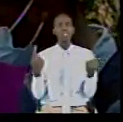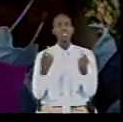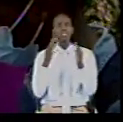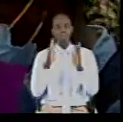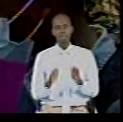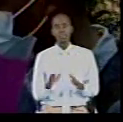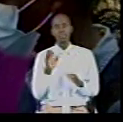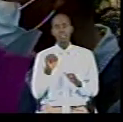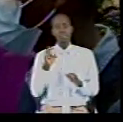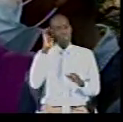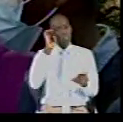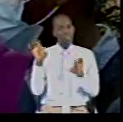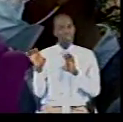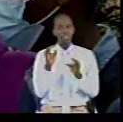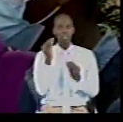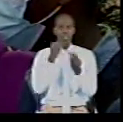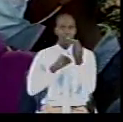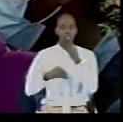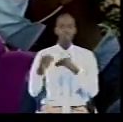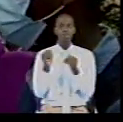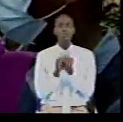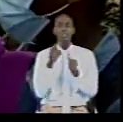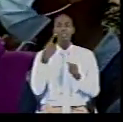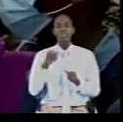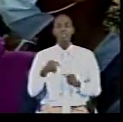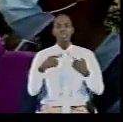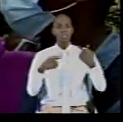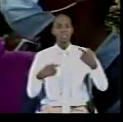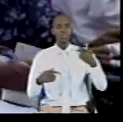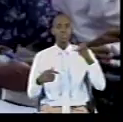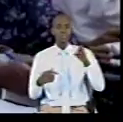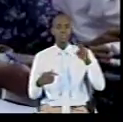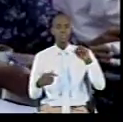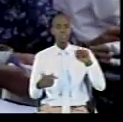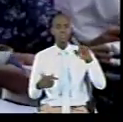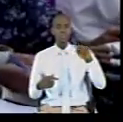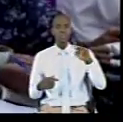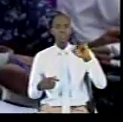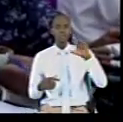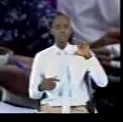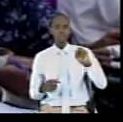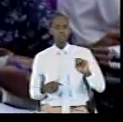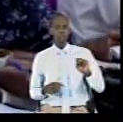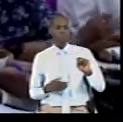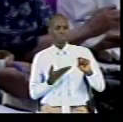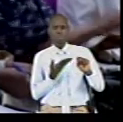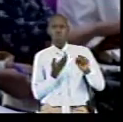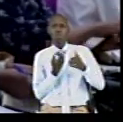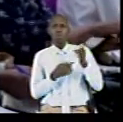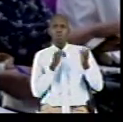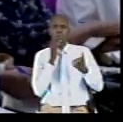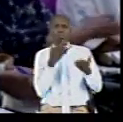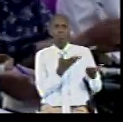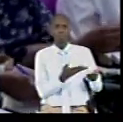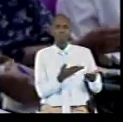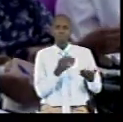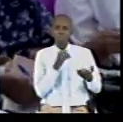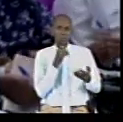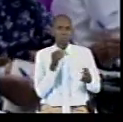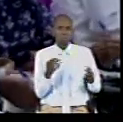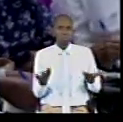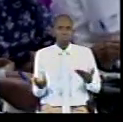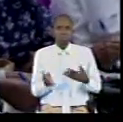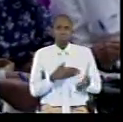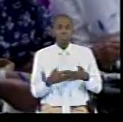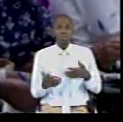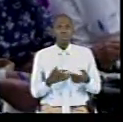eat with the Gentiles. No big deal. Already, when God called Peter to